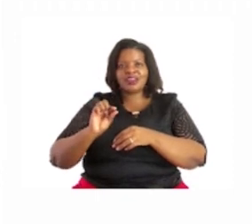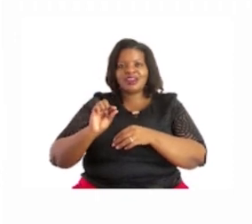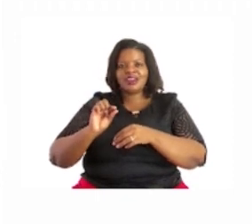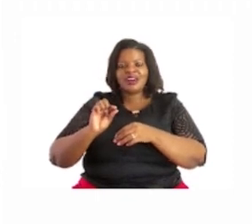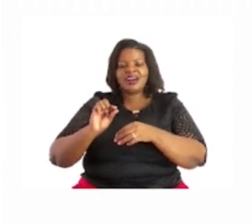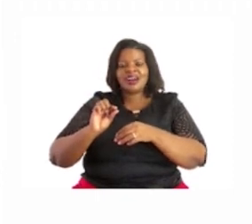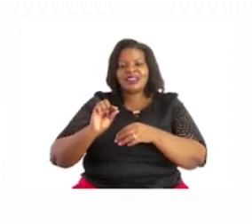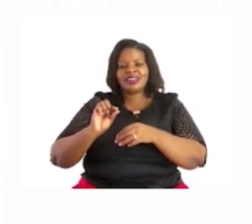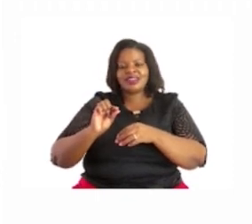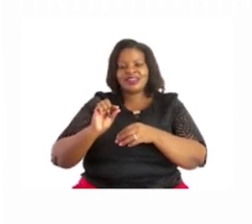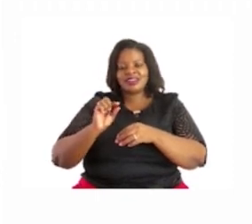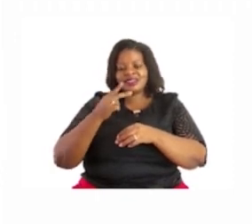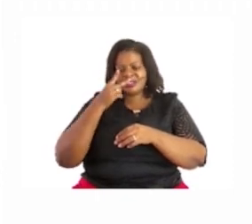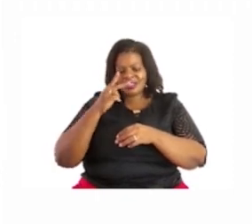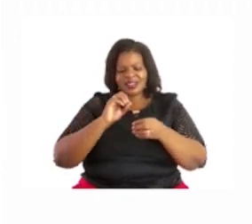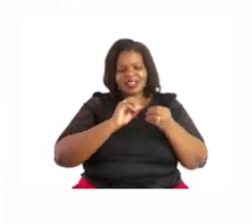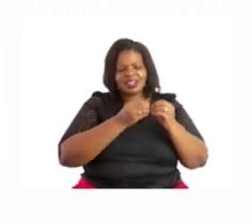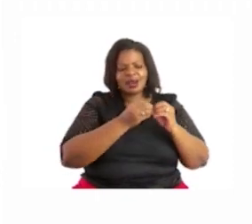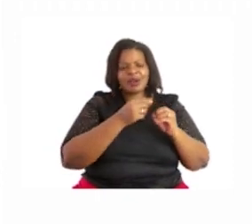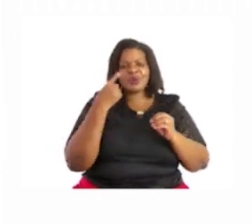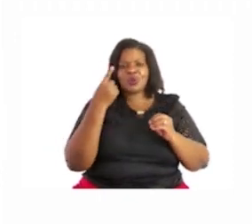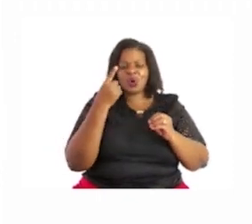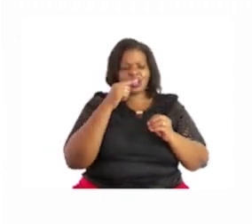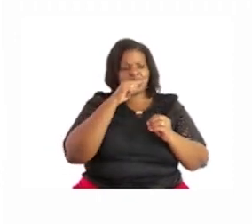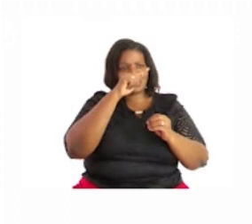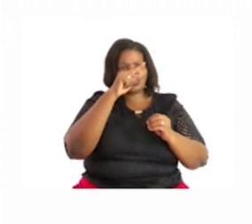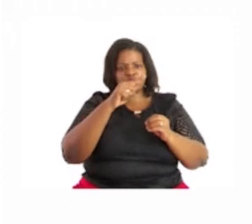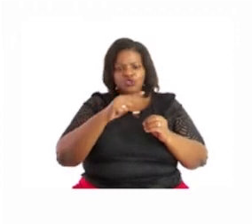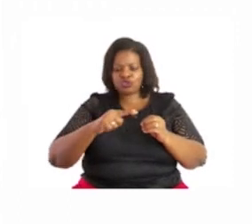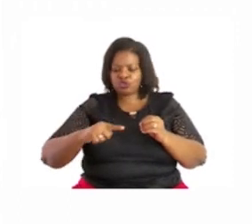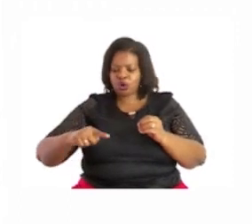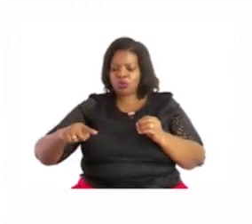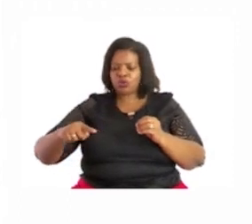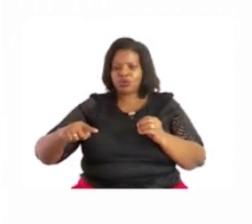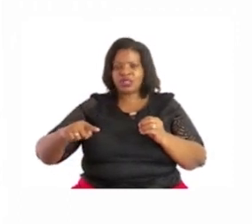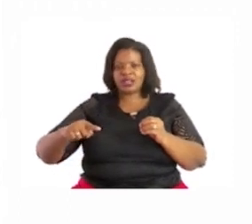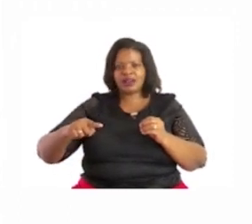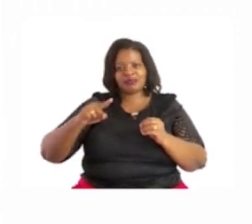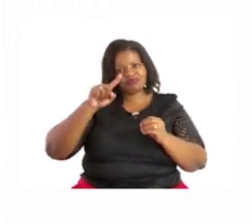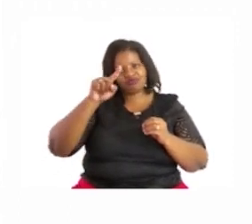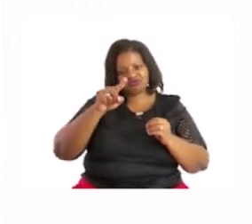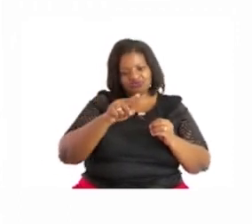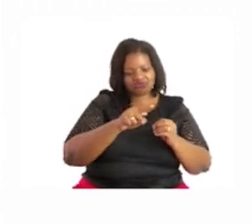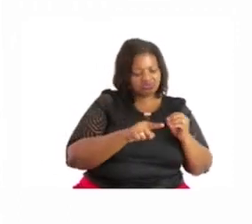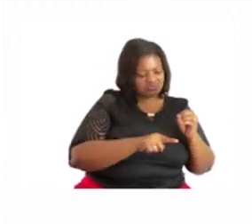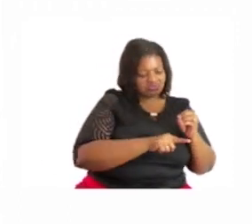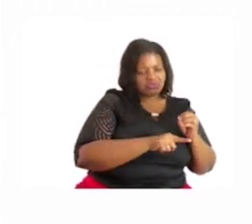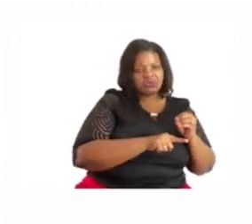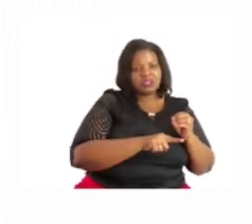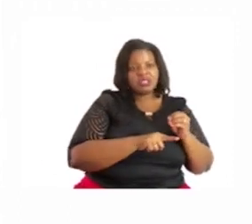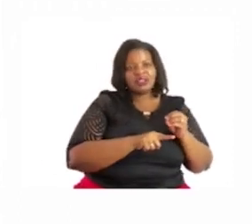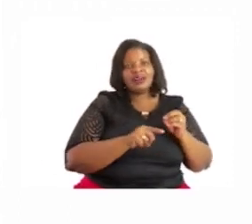one is corresponding. You just draw a line to connect or to match the two. I hope that